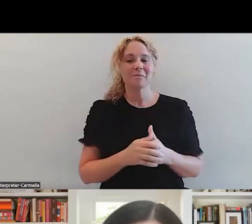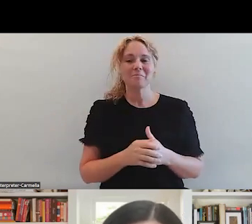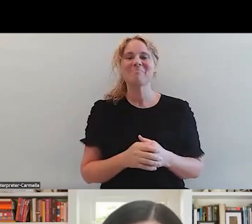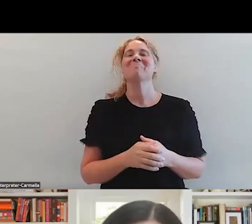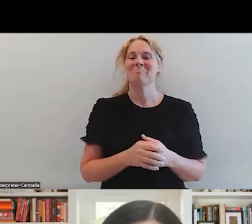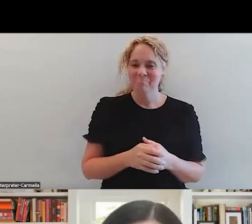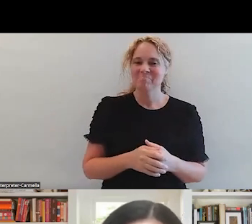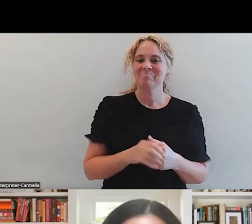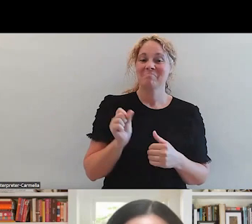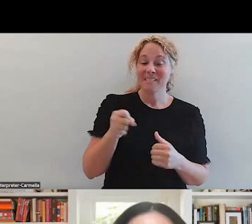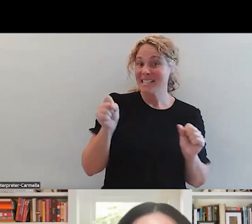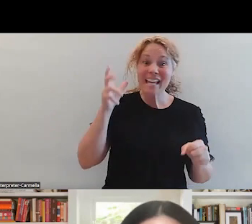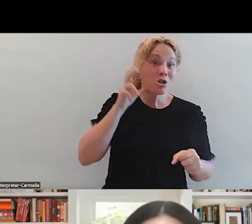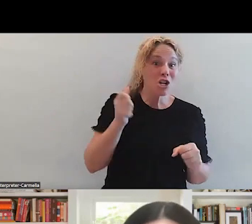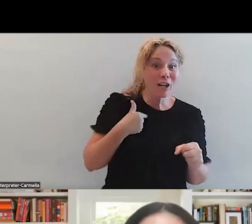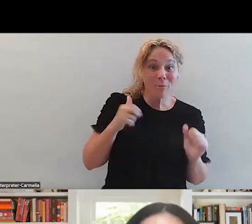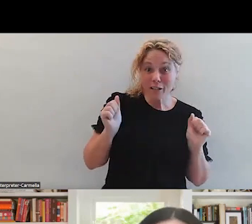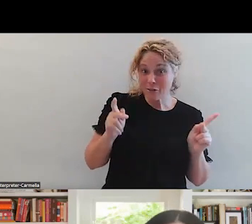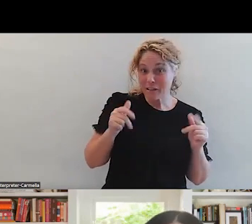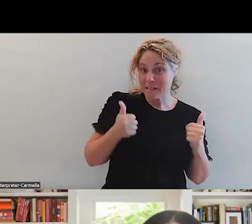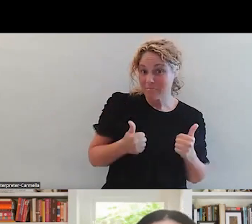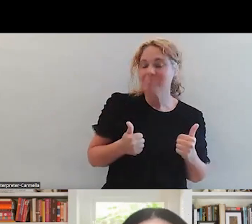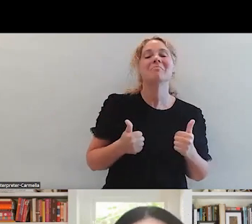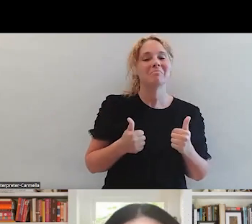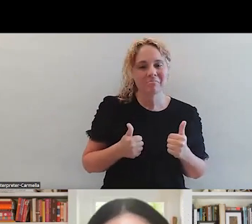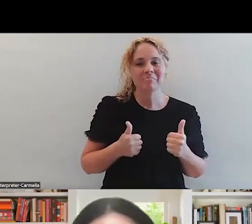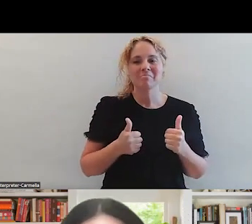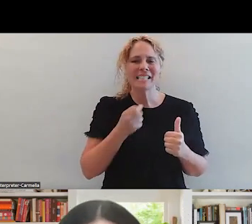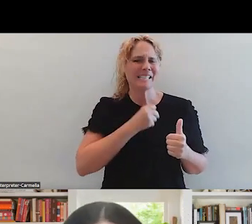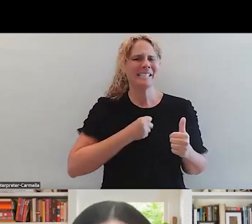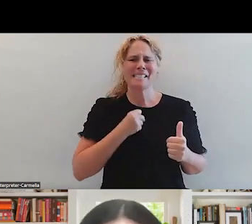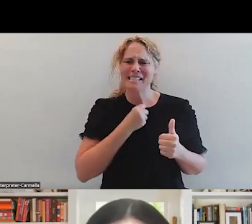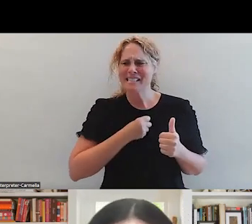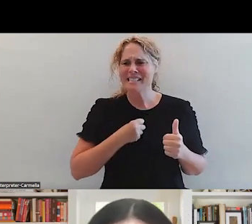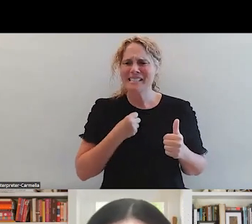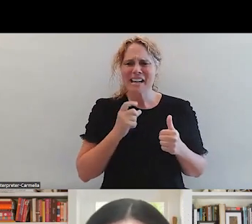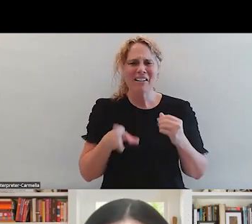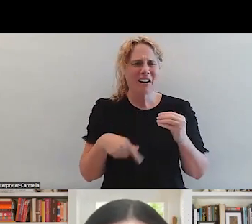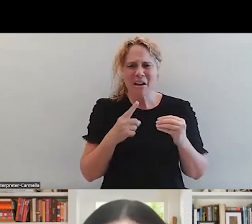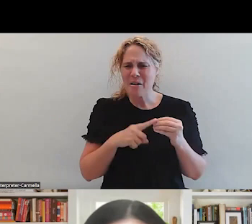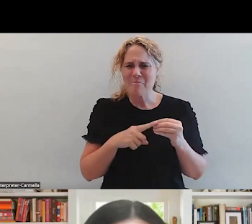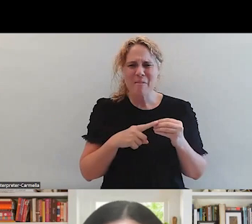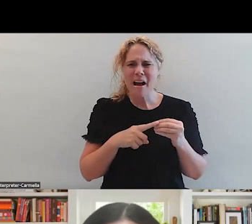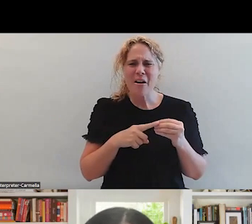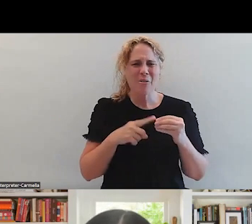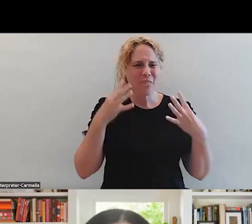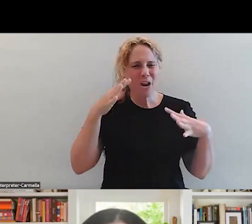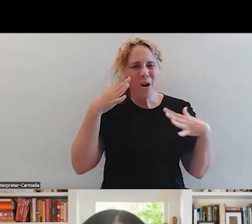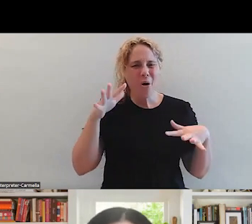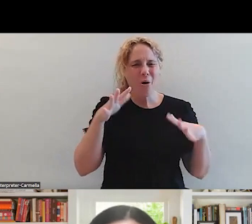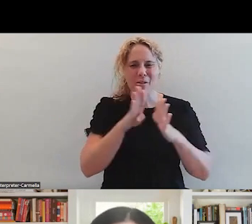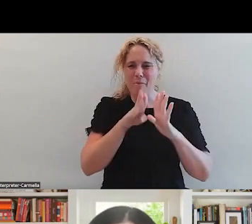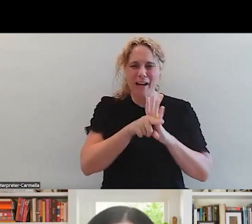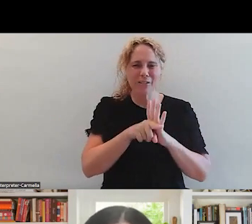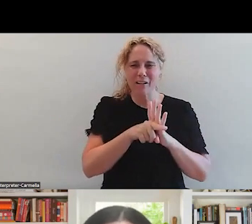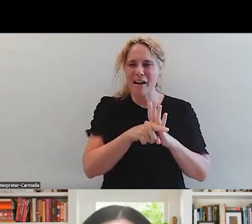Yes. Can you hear me? Everything? Can you hear me all right? Yeah. Sorry about the if there's any noise in the background, just flying in